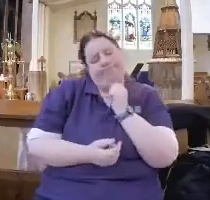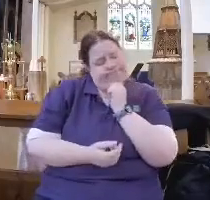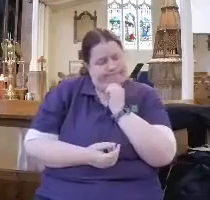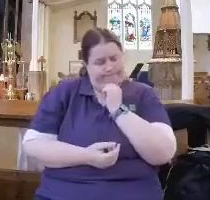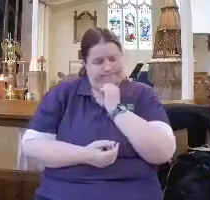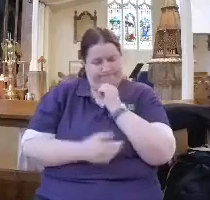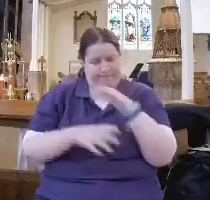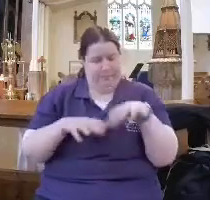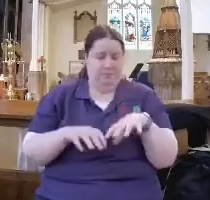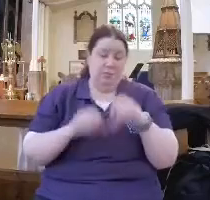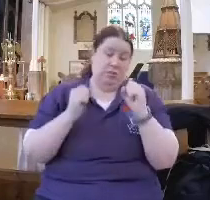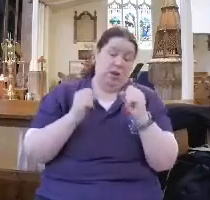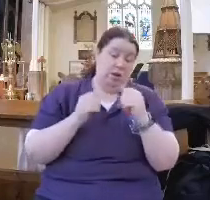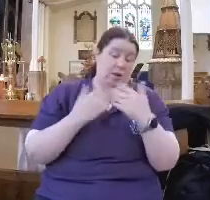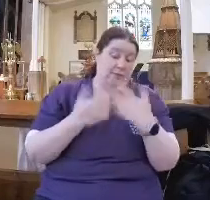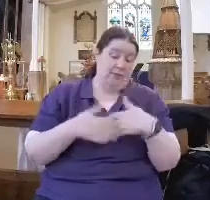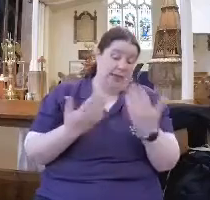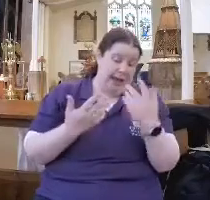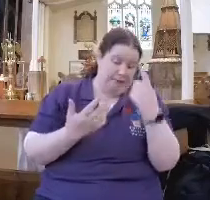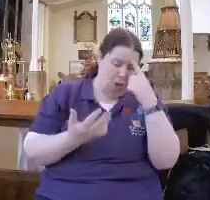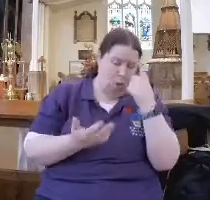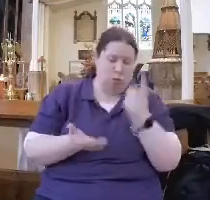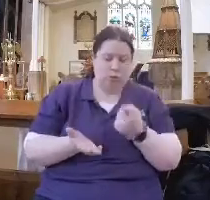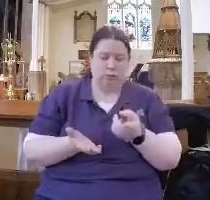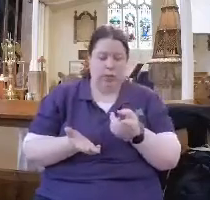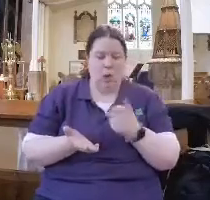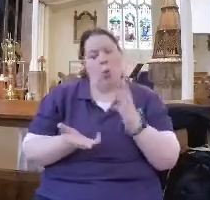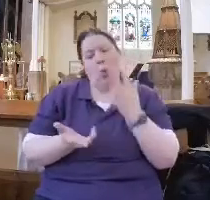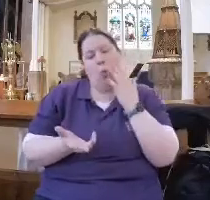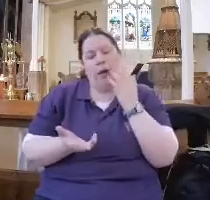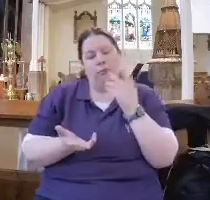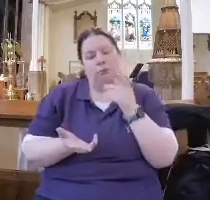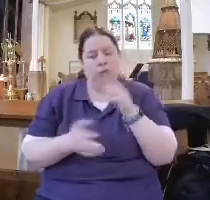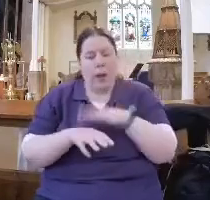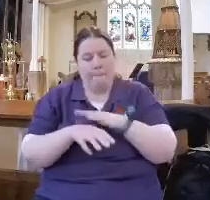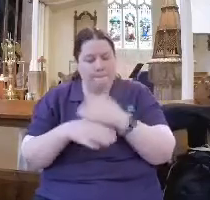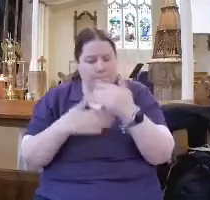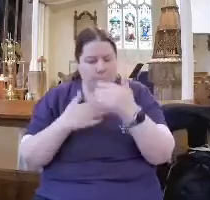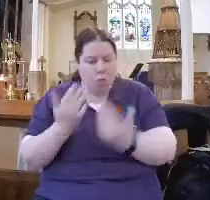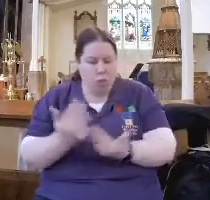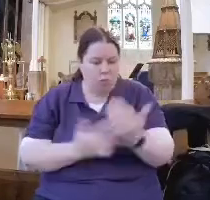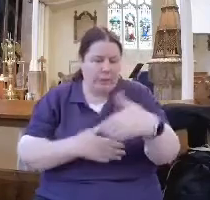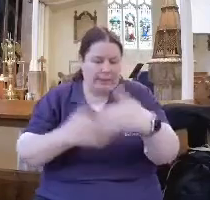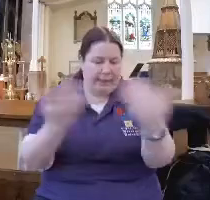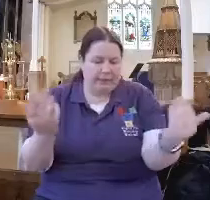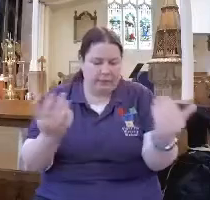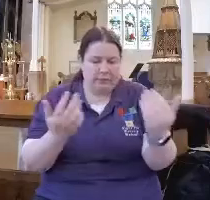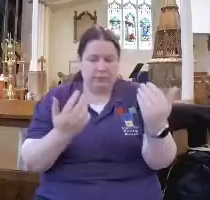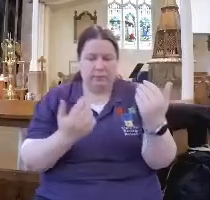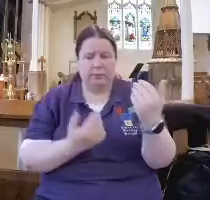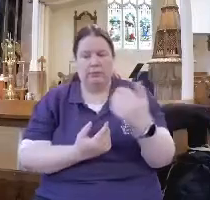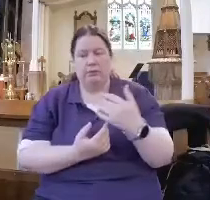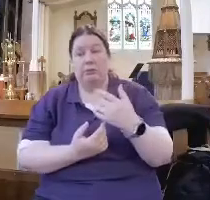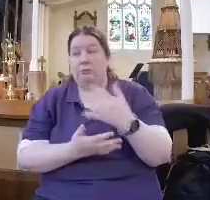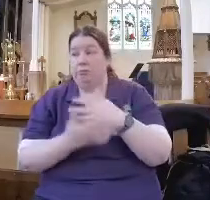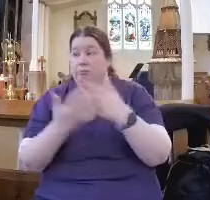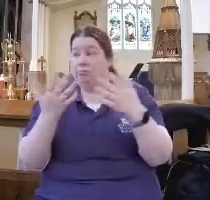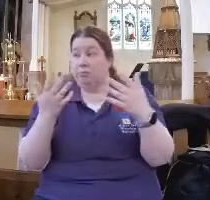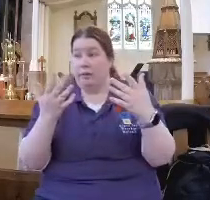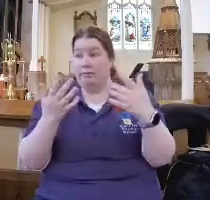the start. Very few of us have lives that are so busy we can't fit in something like